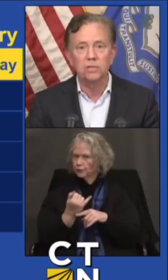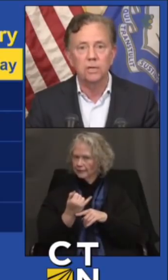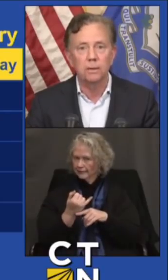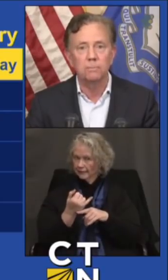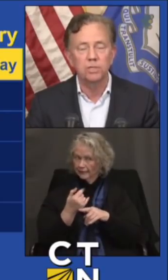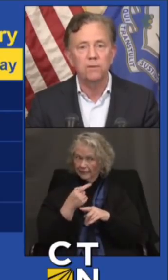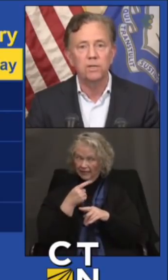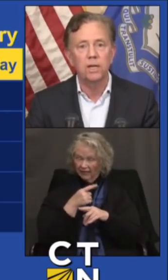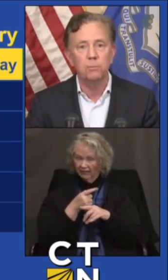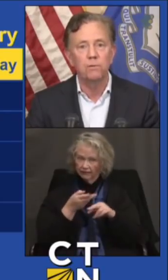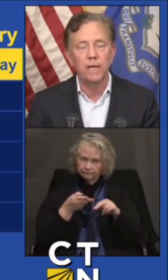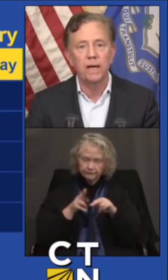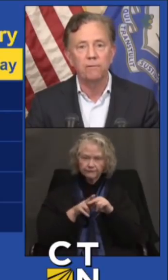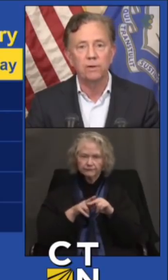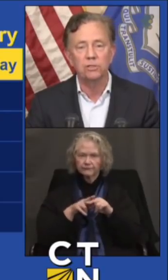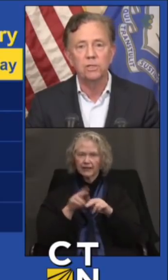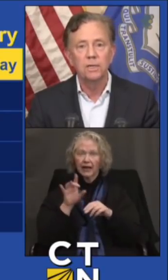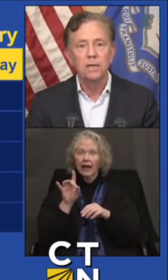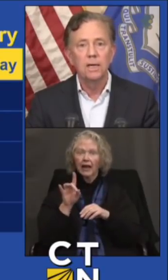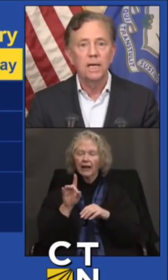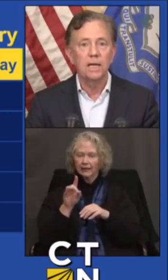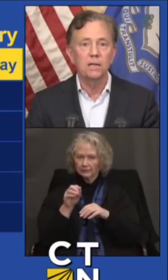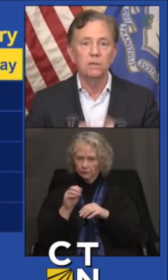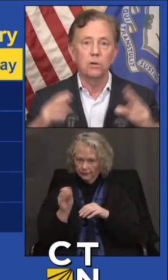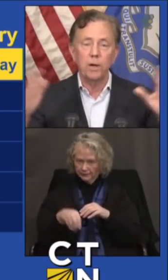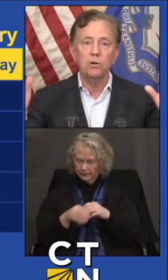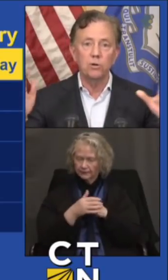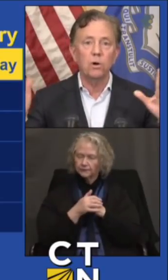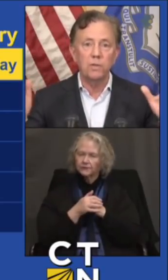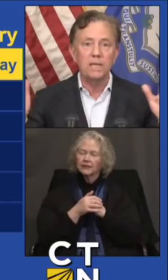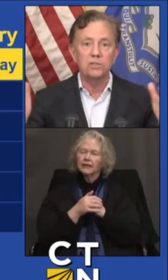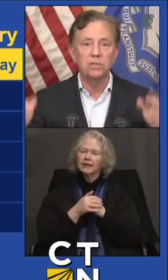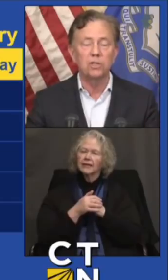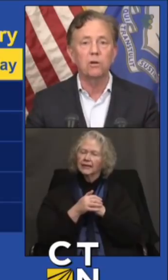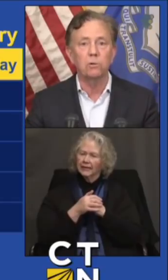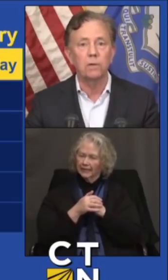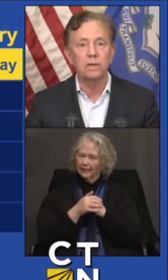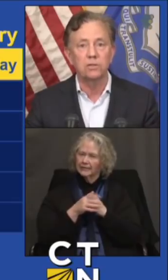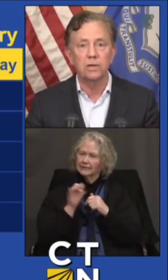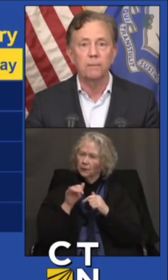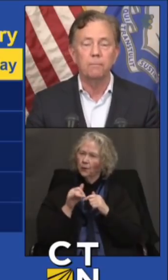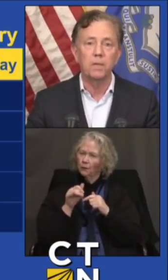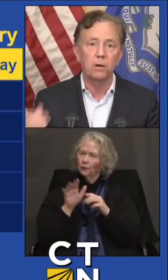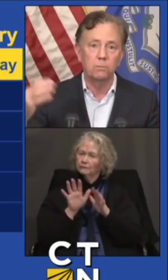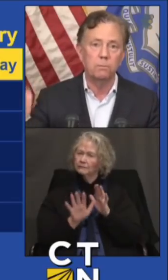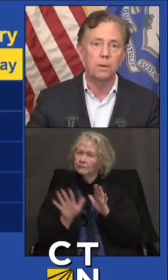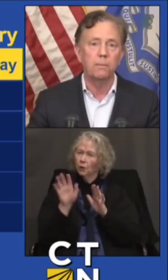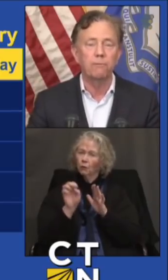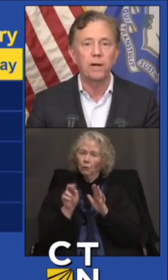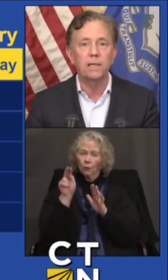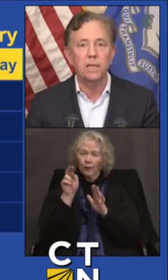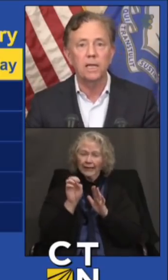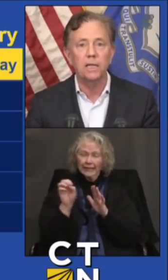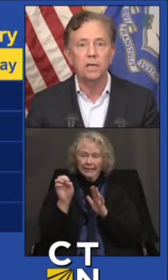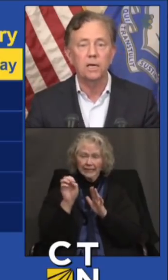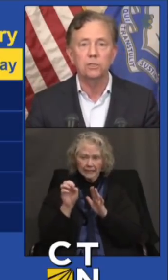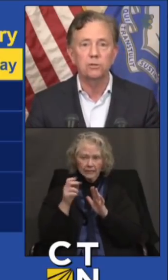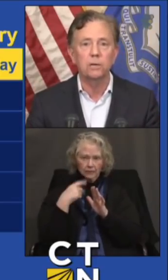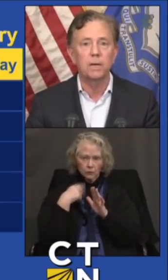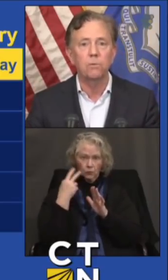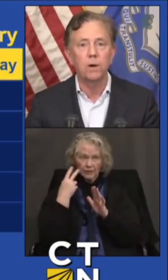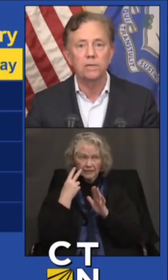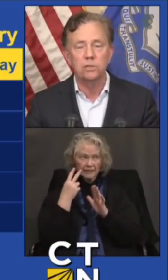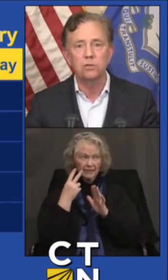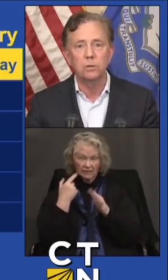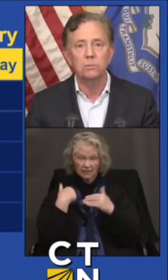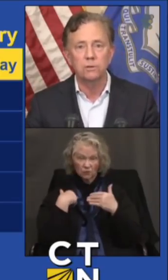8% as a 7-day moving average. And the greater Northeast in general is, I'm afraid, leading the country in